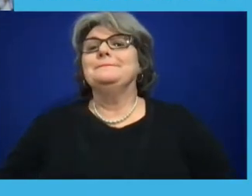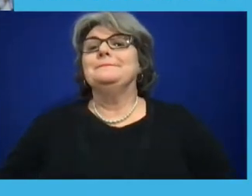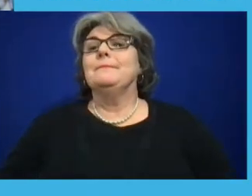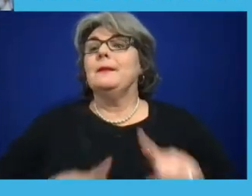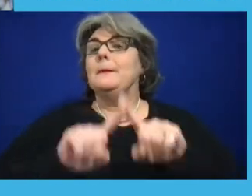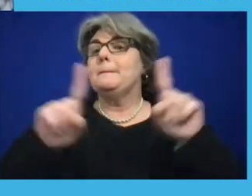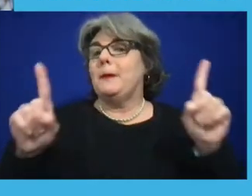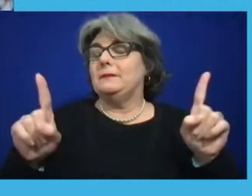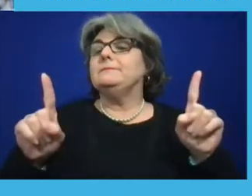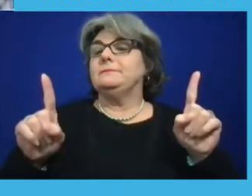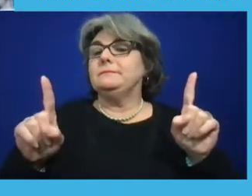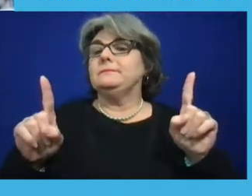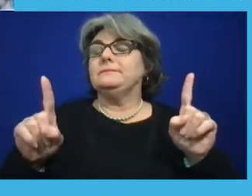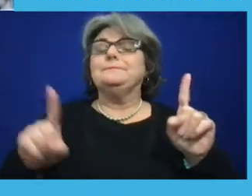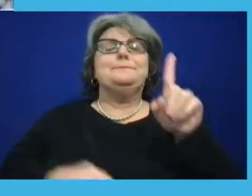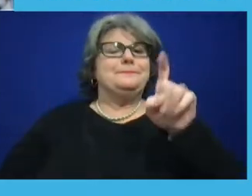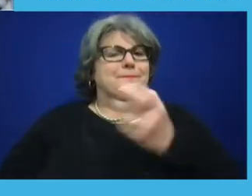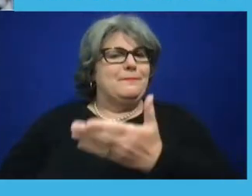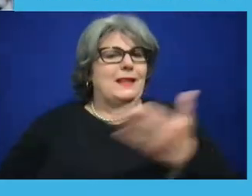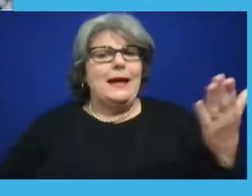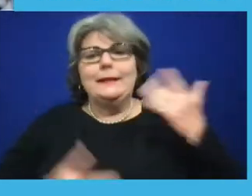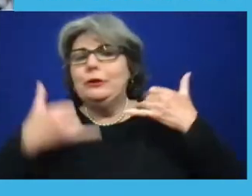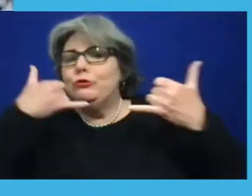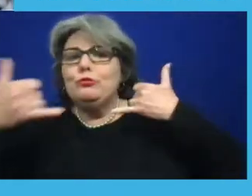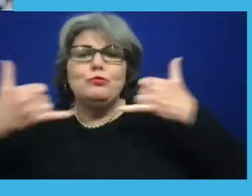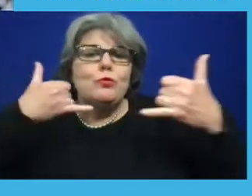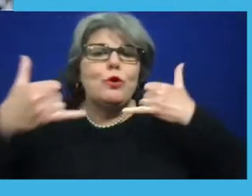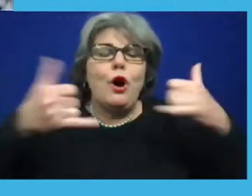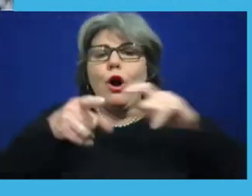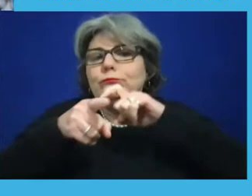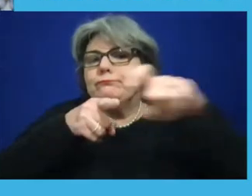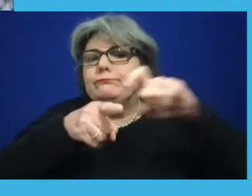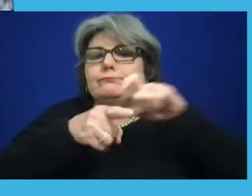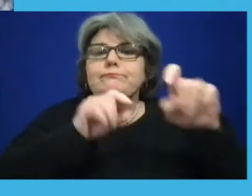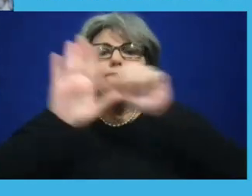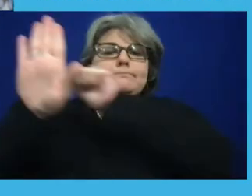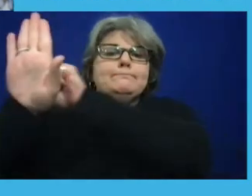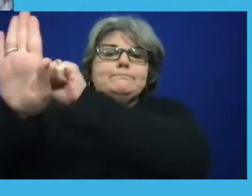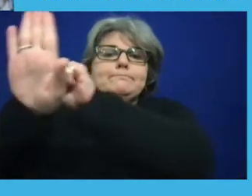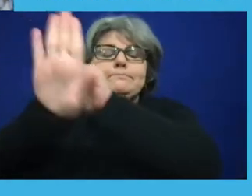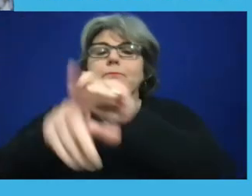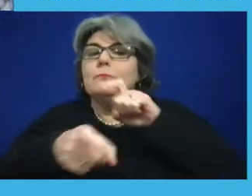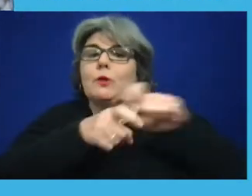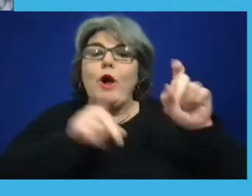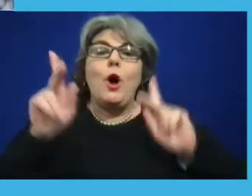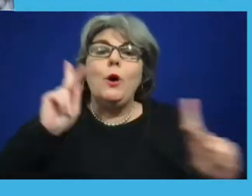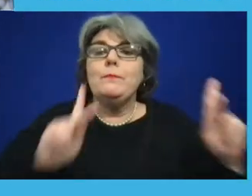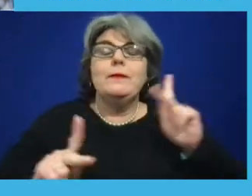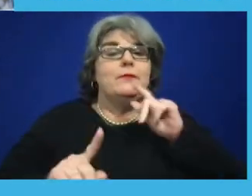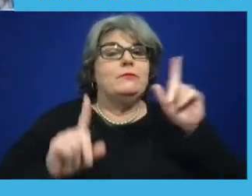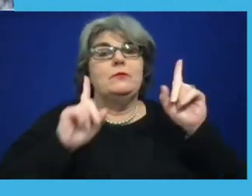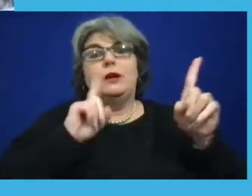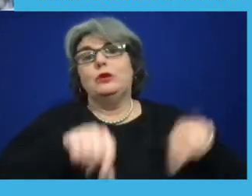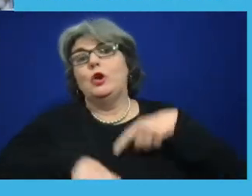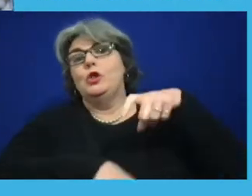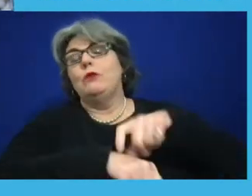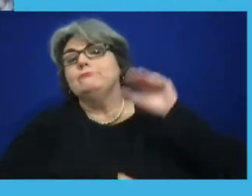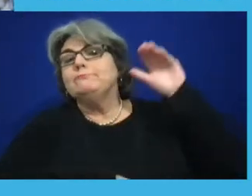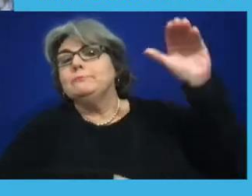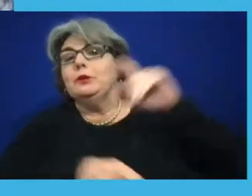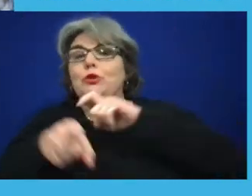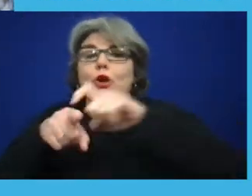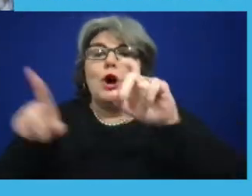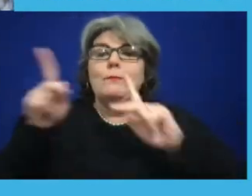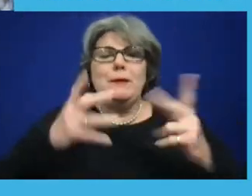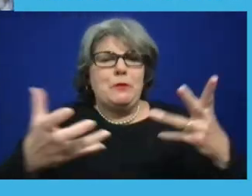Georgia blue. Look, I need you to call people and knock on doors.